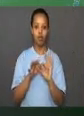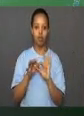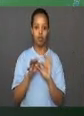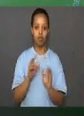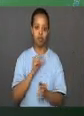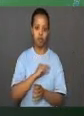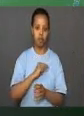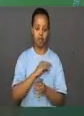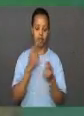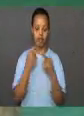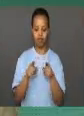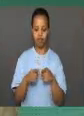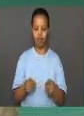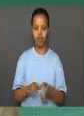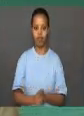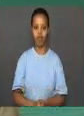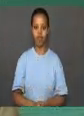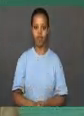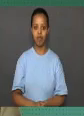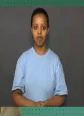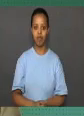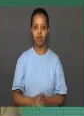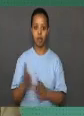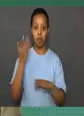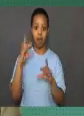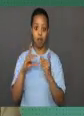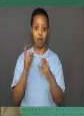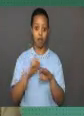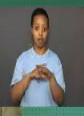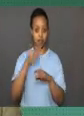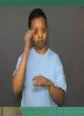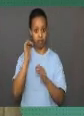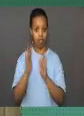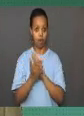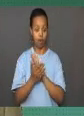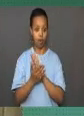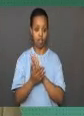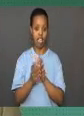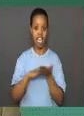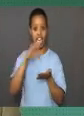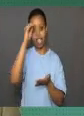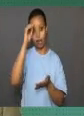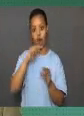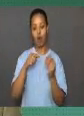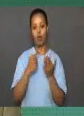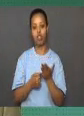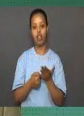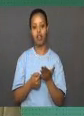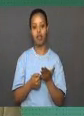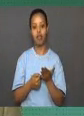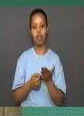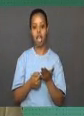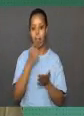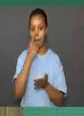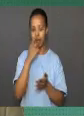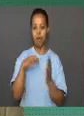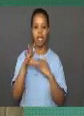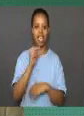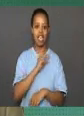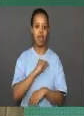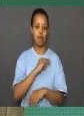behavior patterns. In our last lesson, we learned about orientational